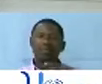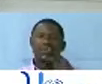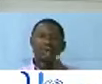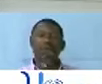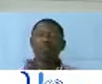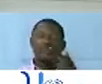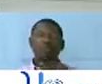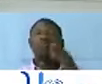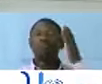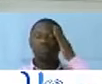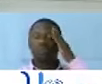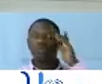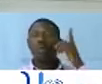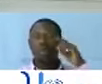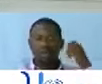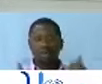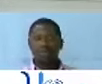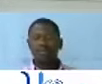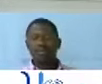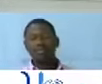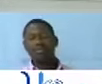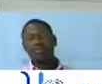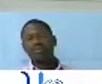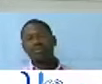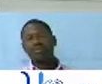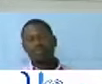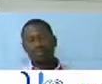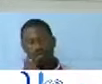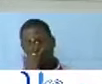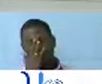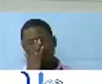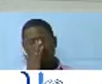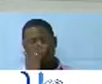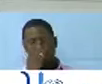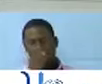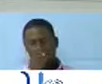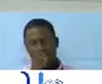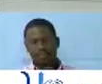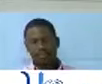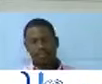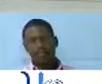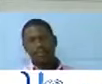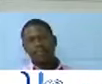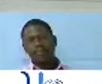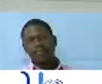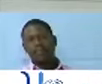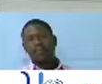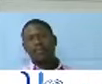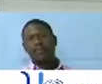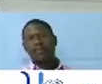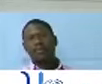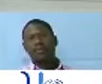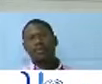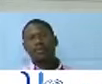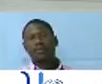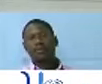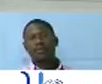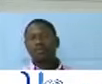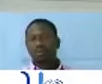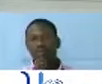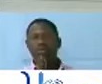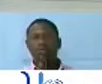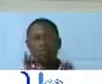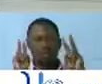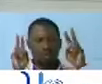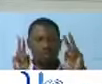notoriety. Bi moy ndjel ben yon bo xamne ni dal lu aju ci wali nekkin bi fi feñ ci biti. Jamie, and people started saying,